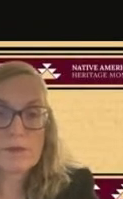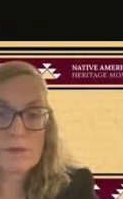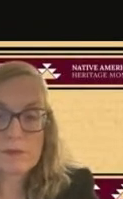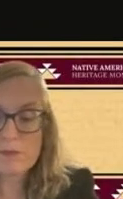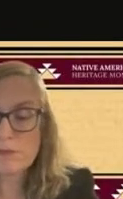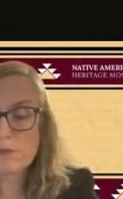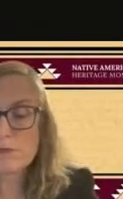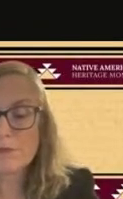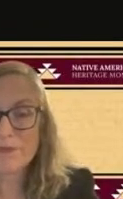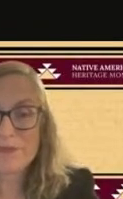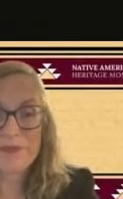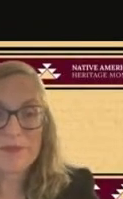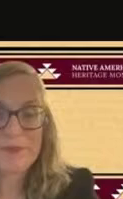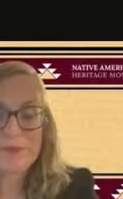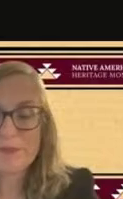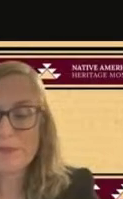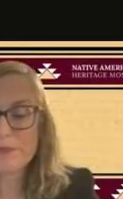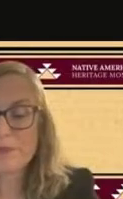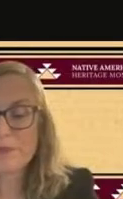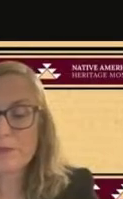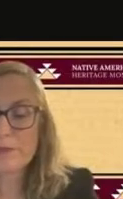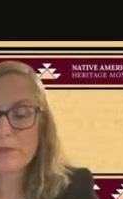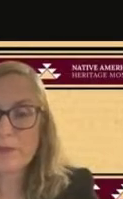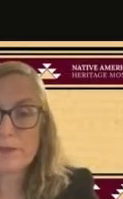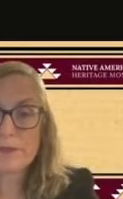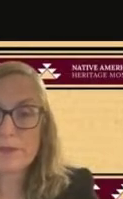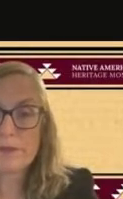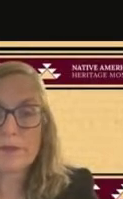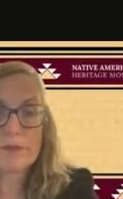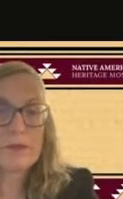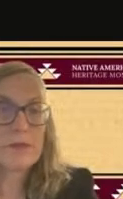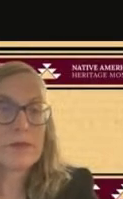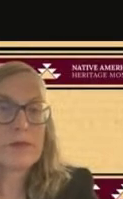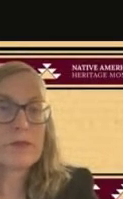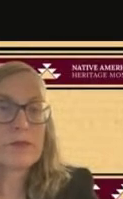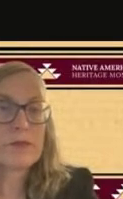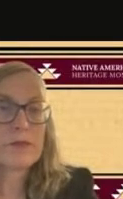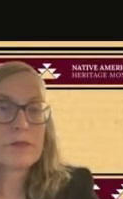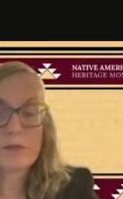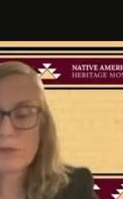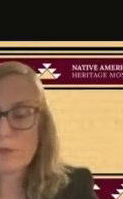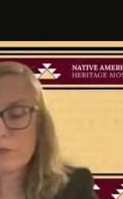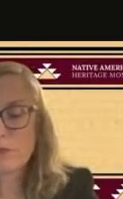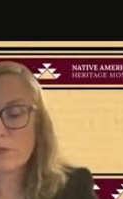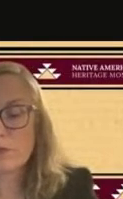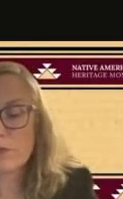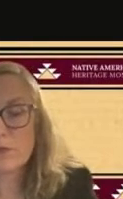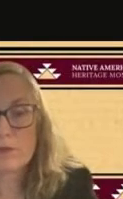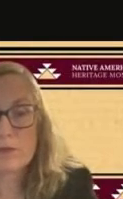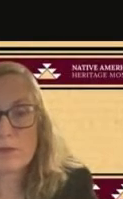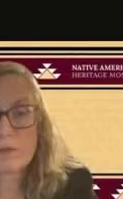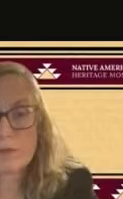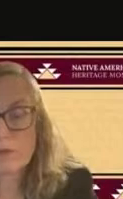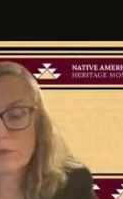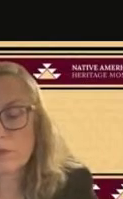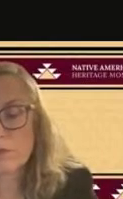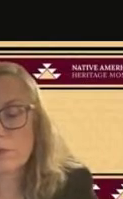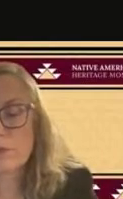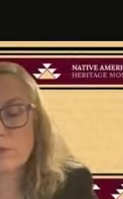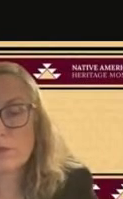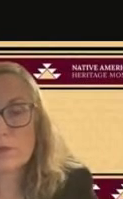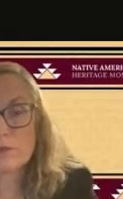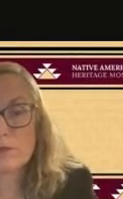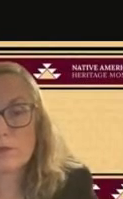16 comments, written comments. They commented on three statements.